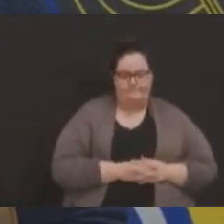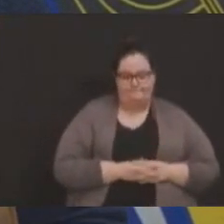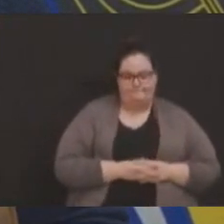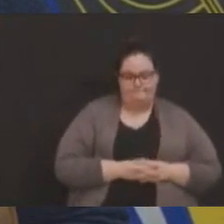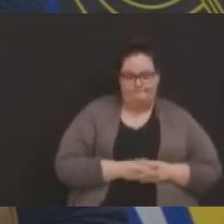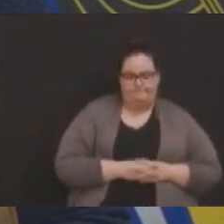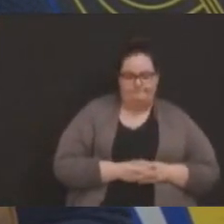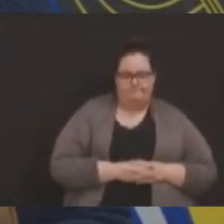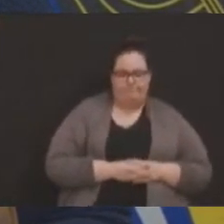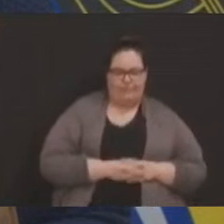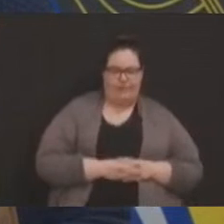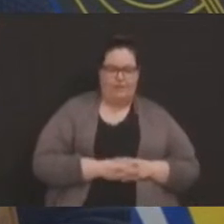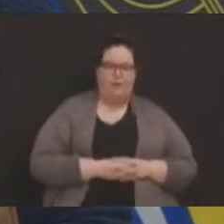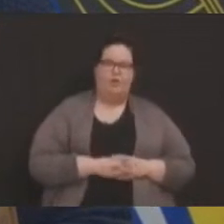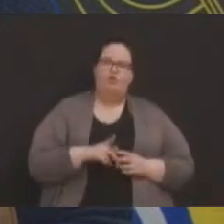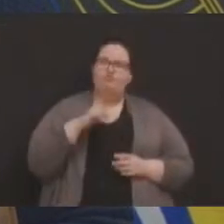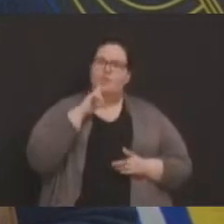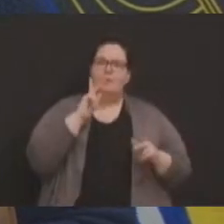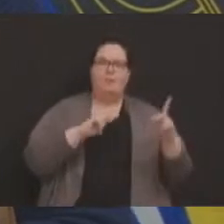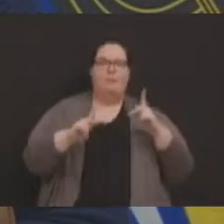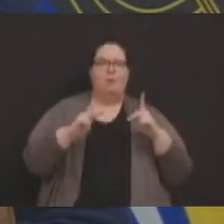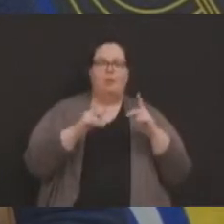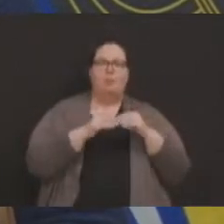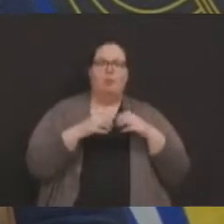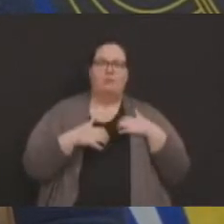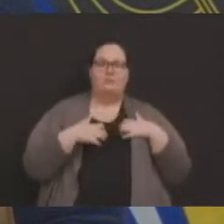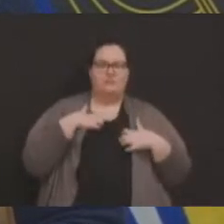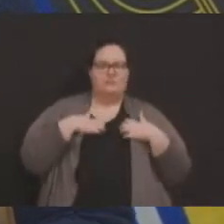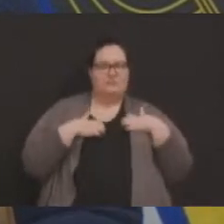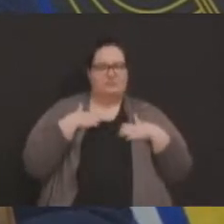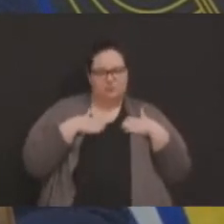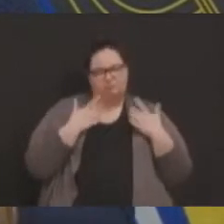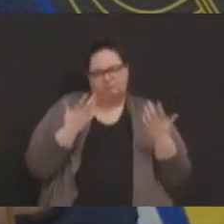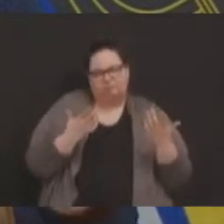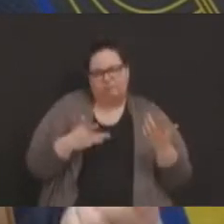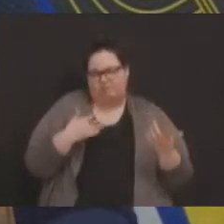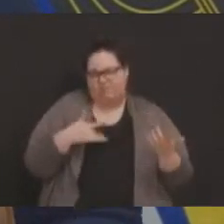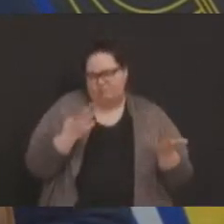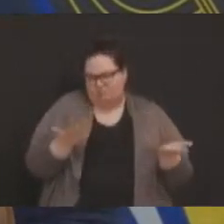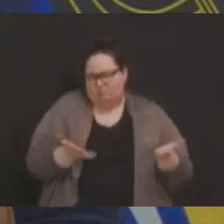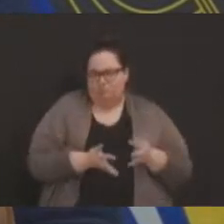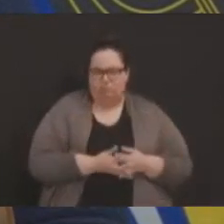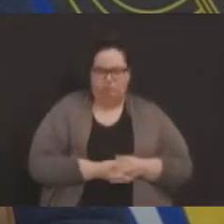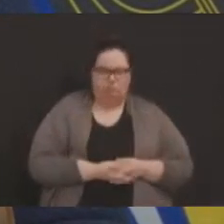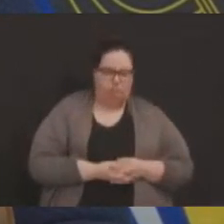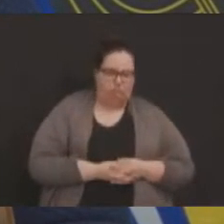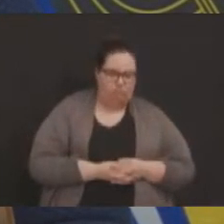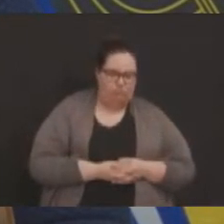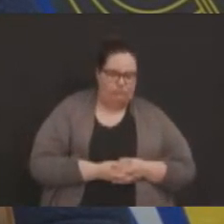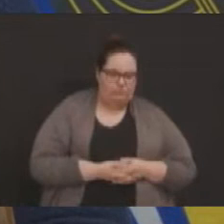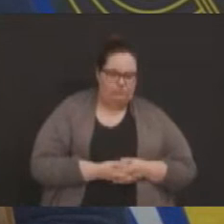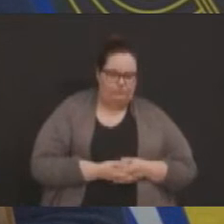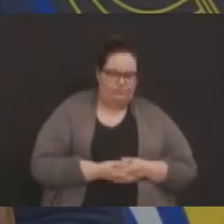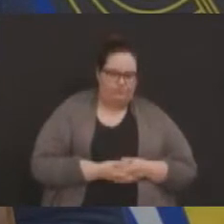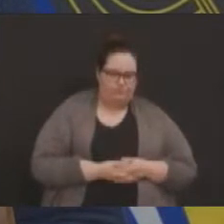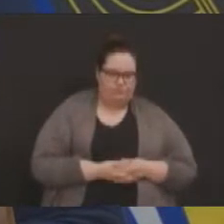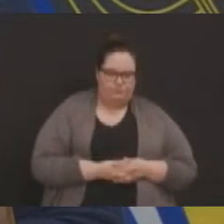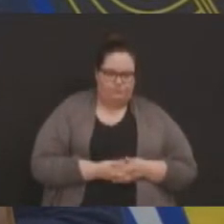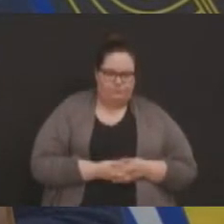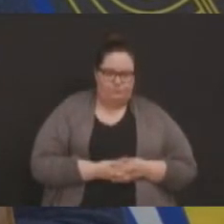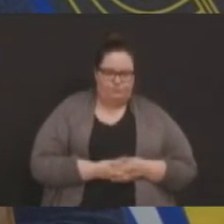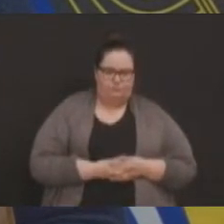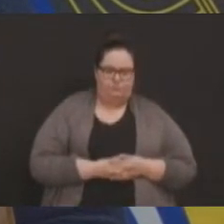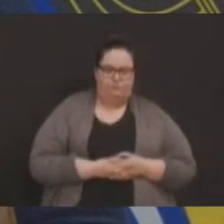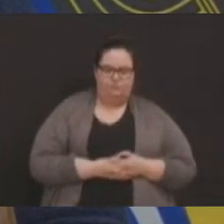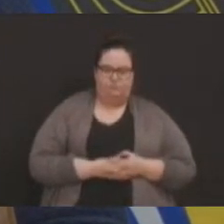to ensure that we have, our Q1 people, which would be healthcare professionals. It